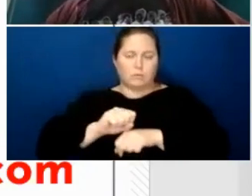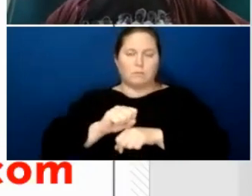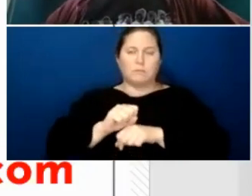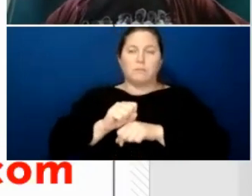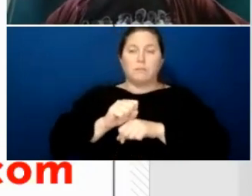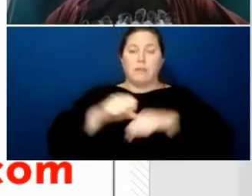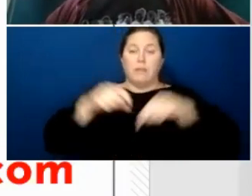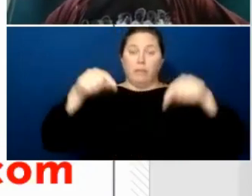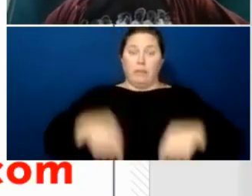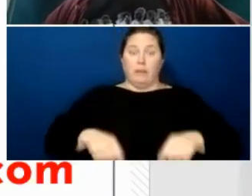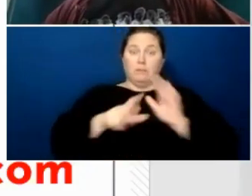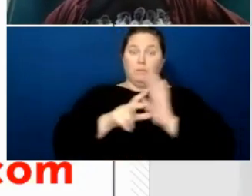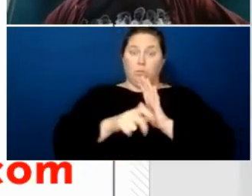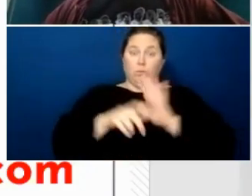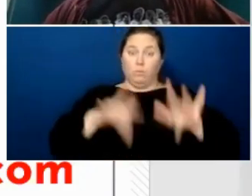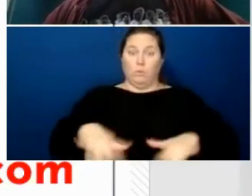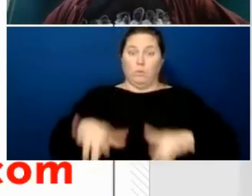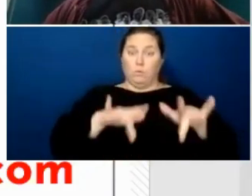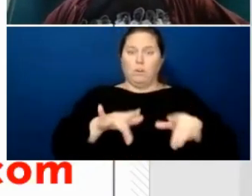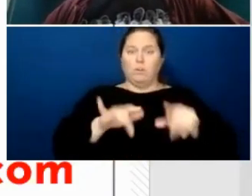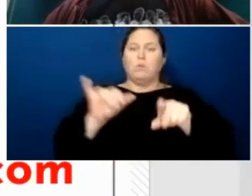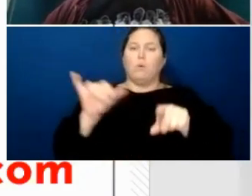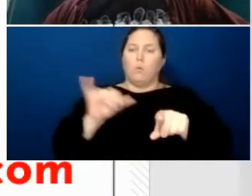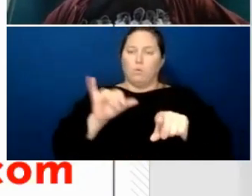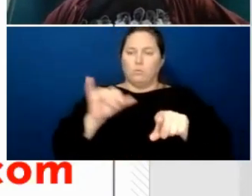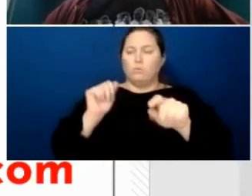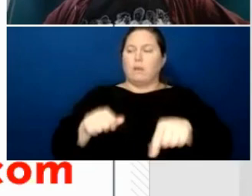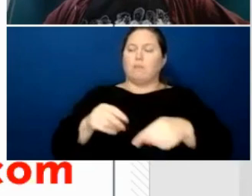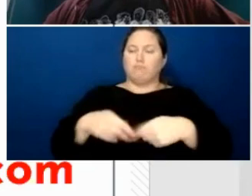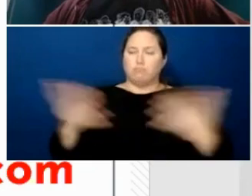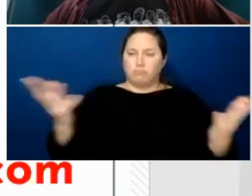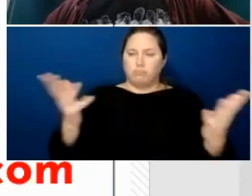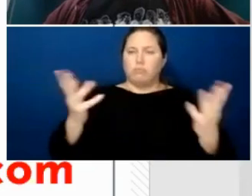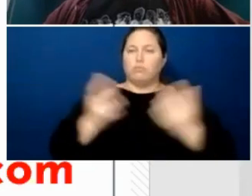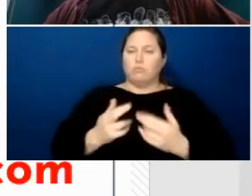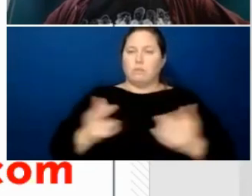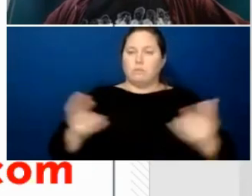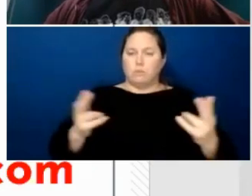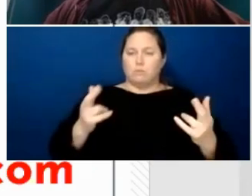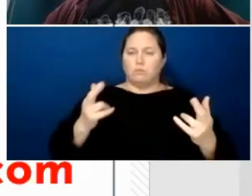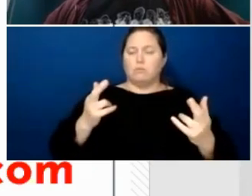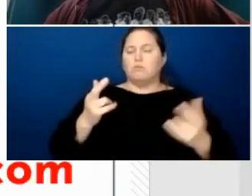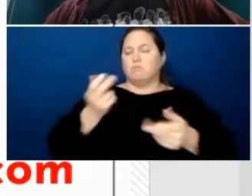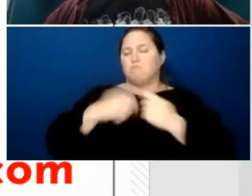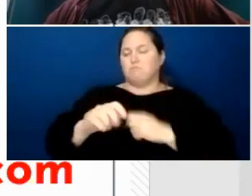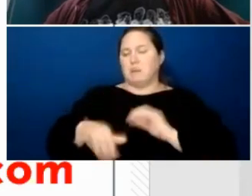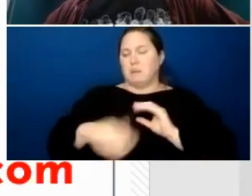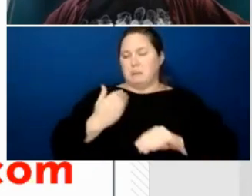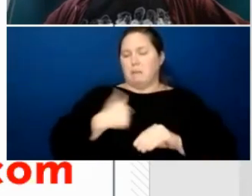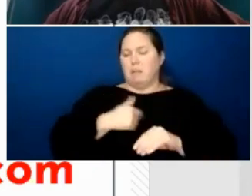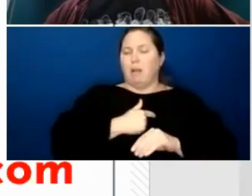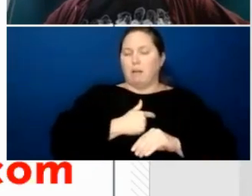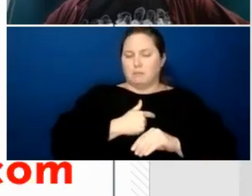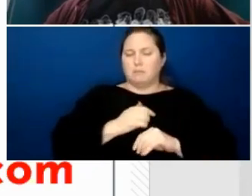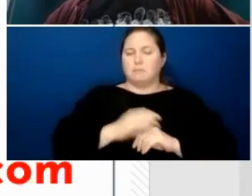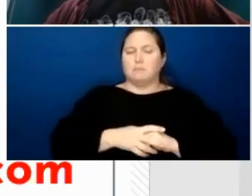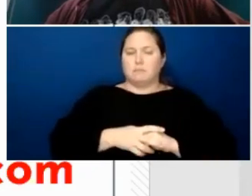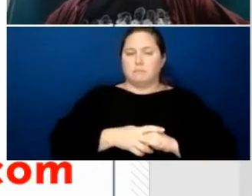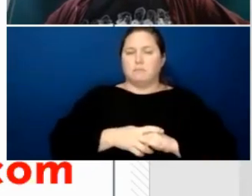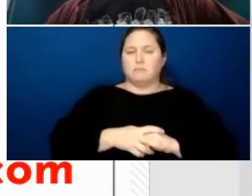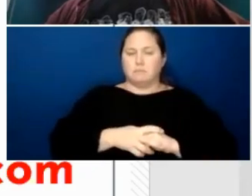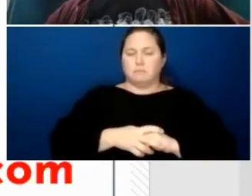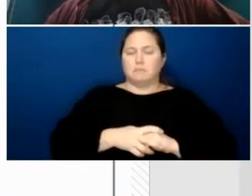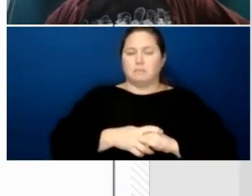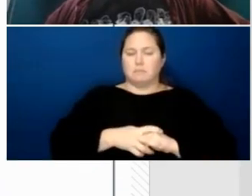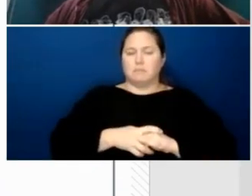have our resources. Just email us to support@rubineducation.com with Rubin email worksheets, and we'll get it to you that